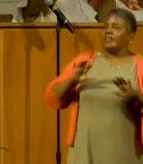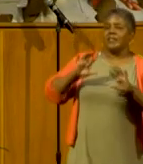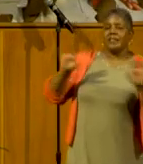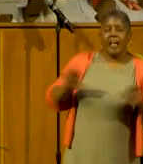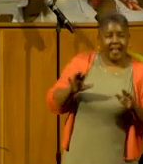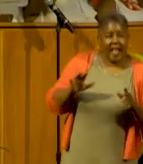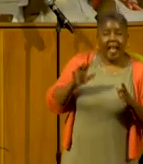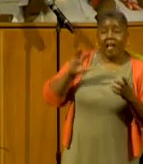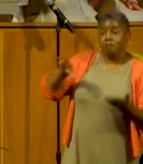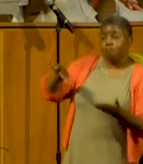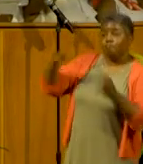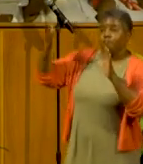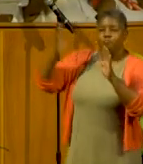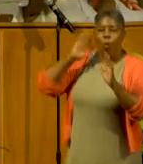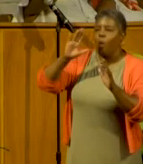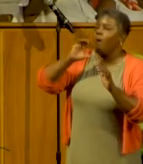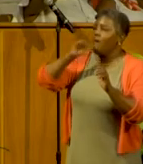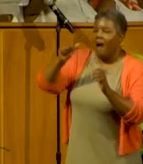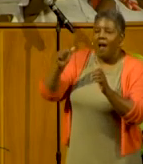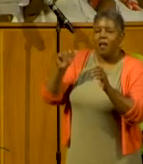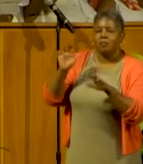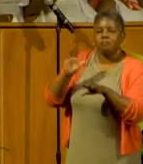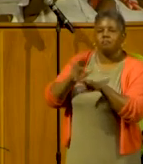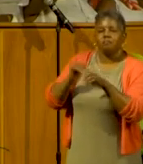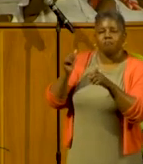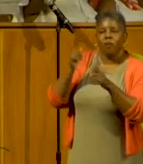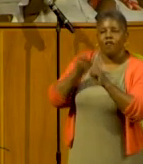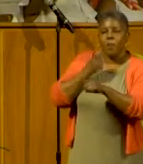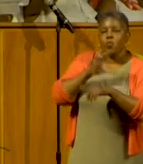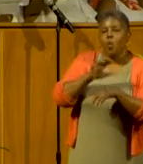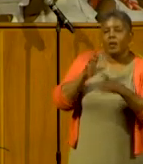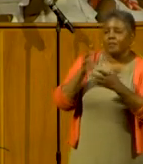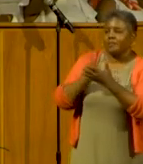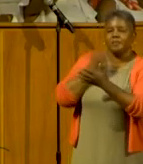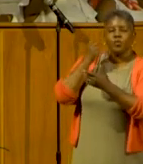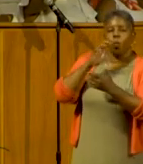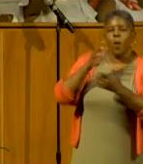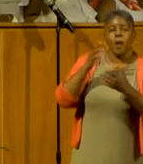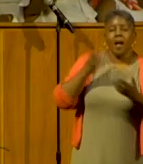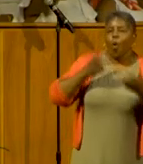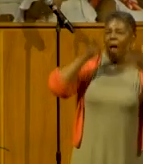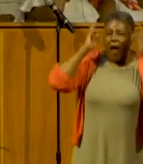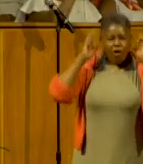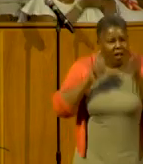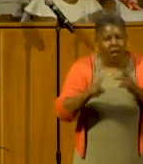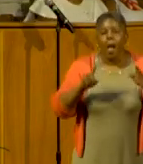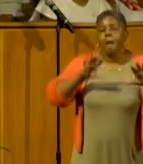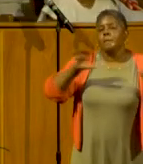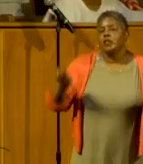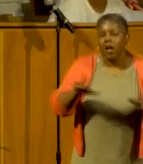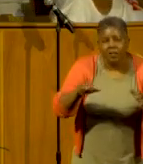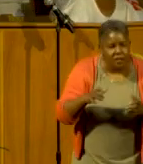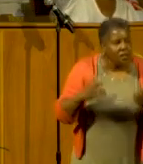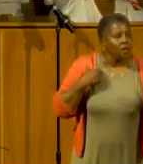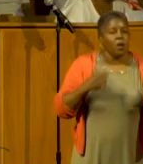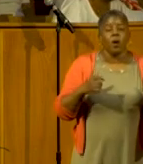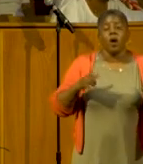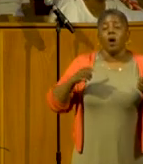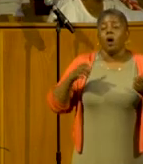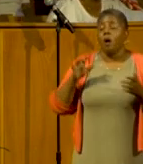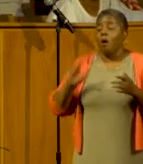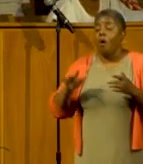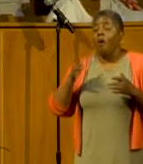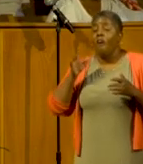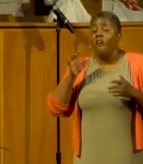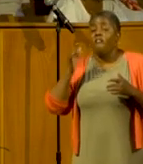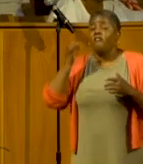your mayhem will no longer take away from your me time. Go get a haircut. Go get a massage. Turn off the phone and